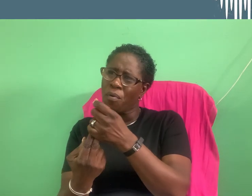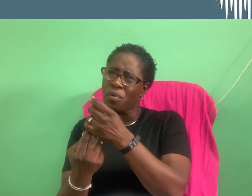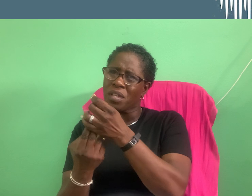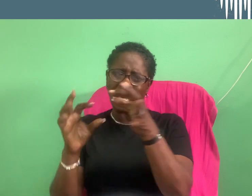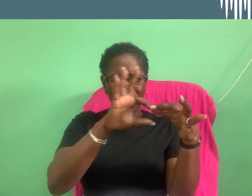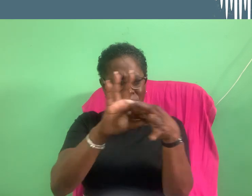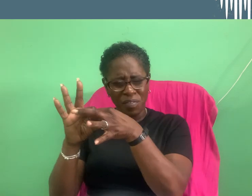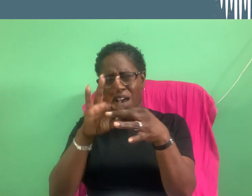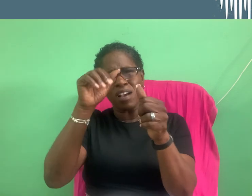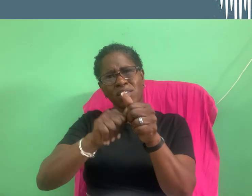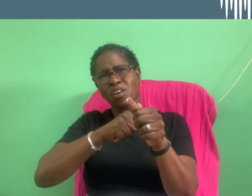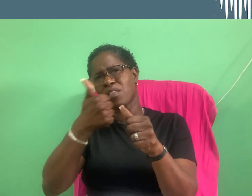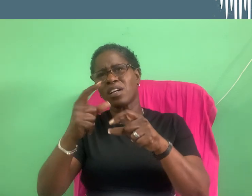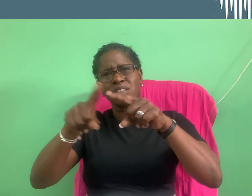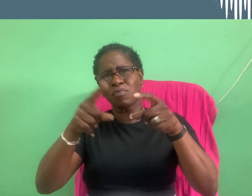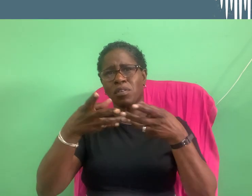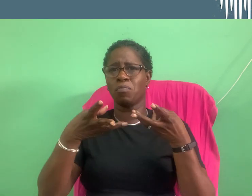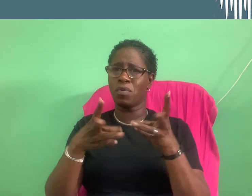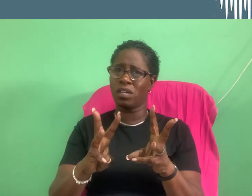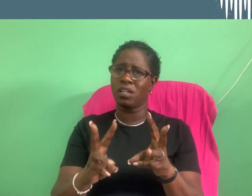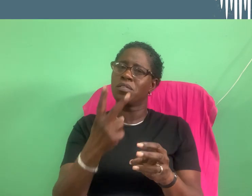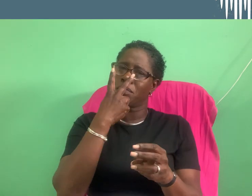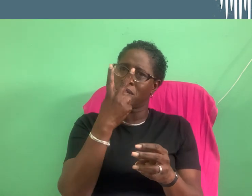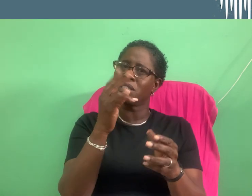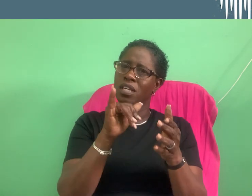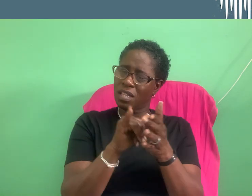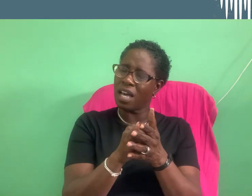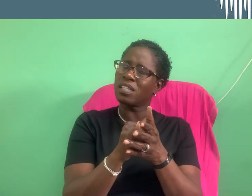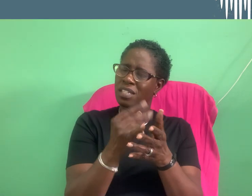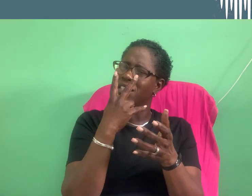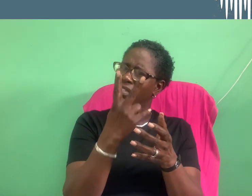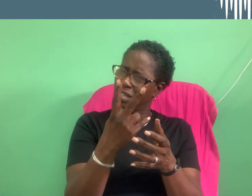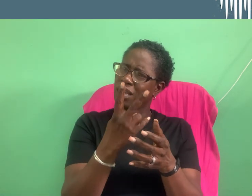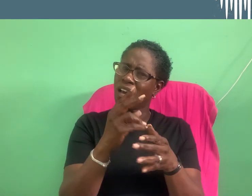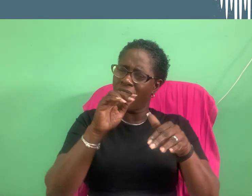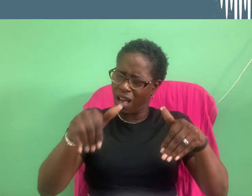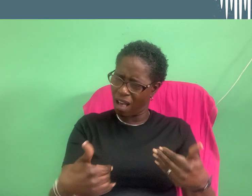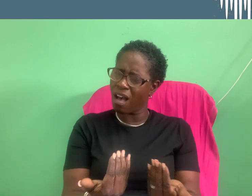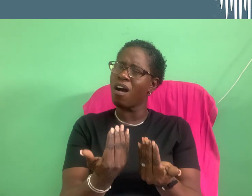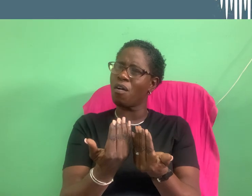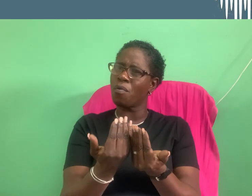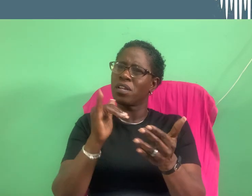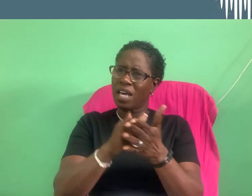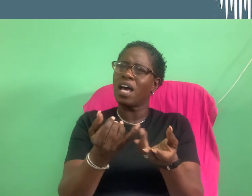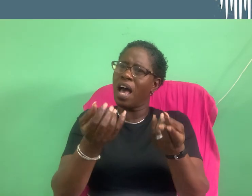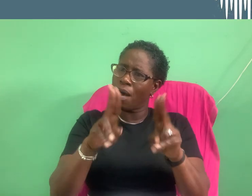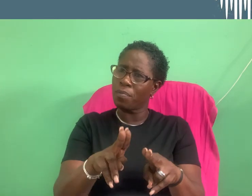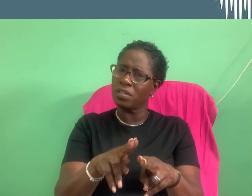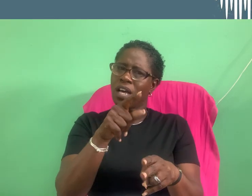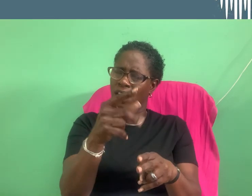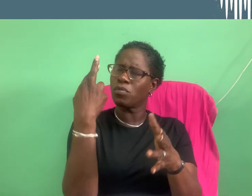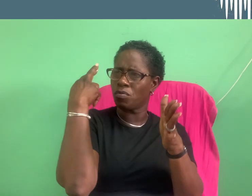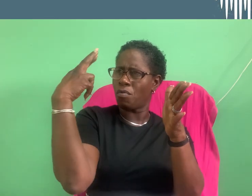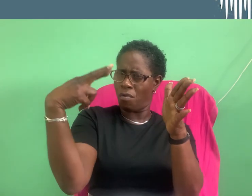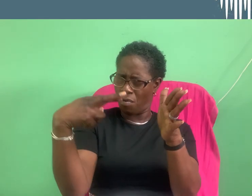in a variety of ways. And we definitely see that working in this space. And we see the benefits of recognizing that kind of on the